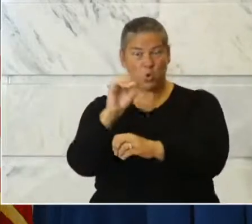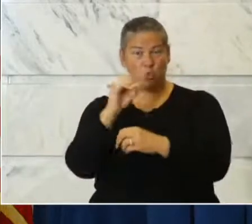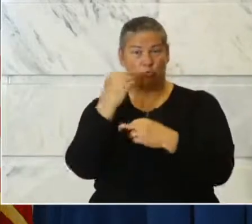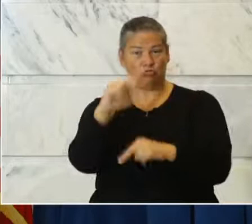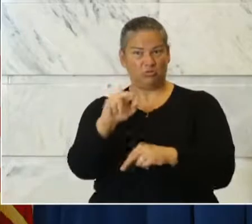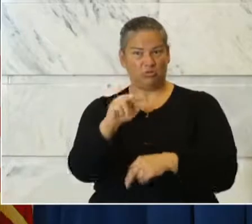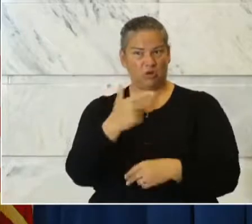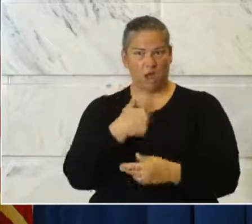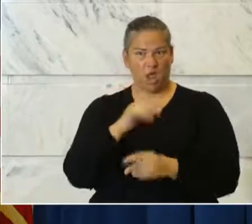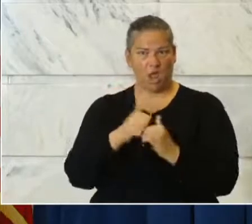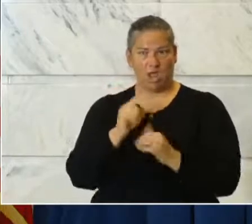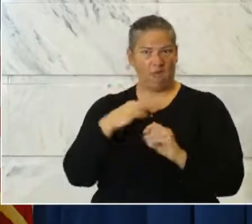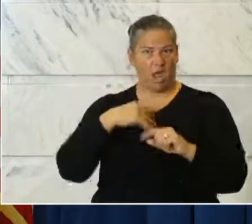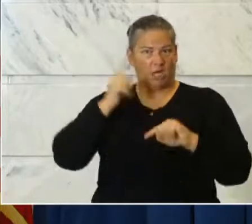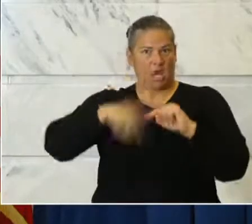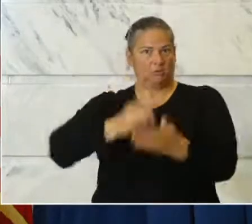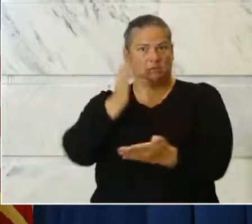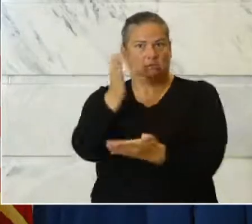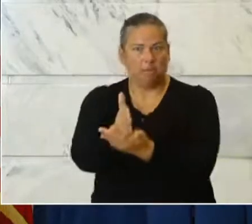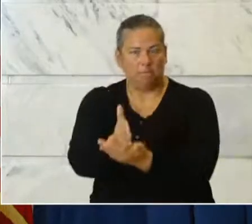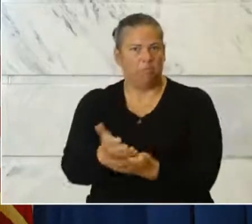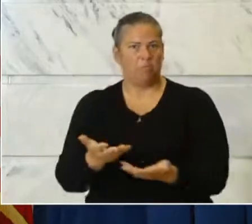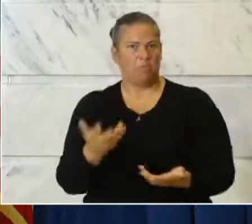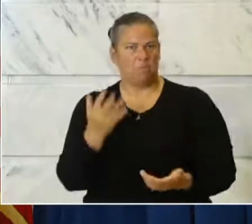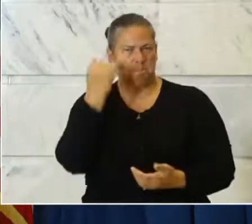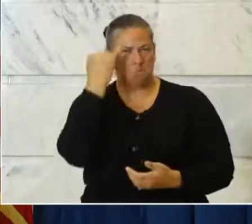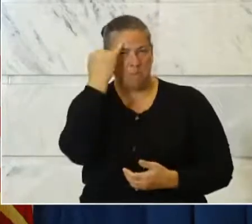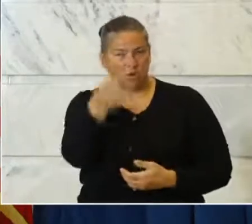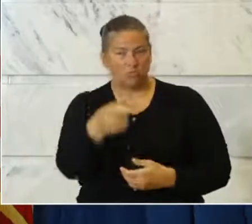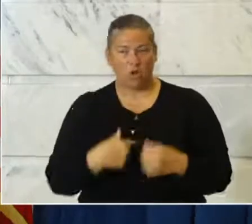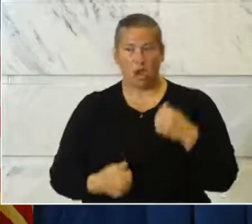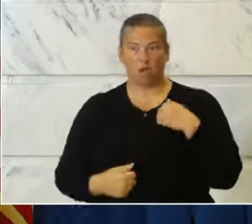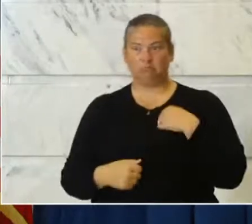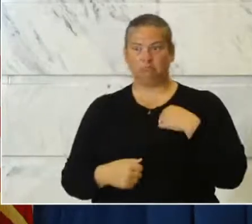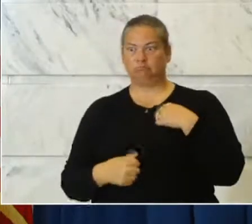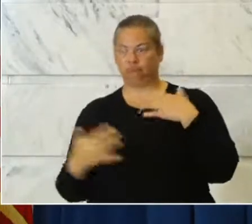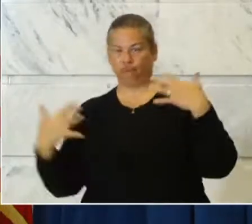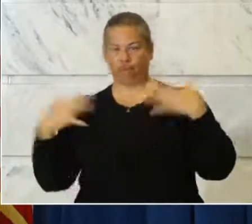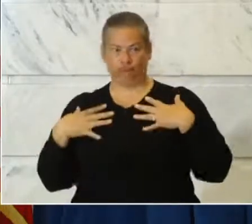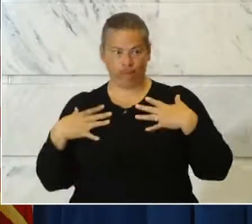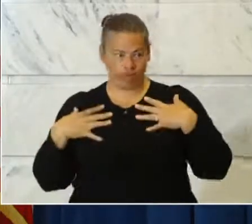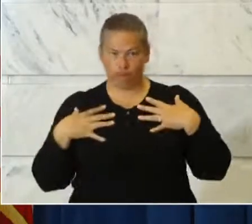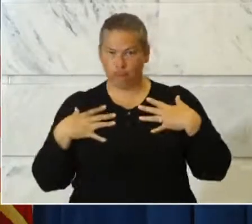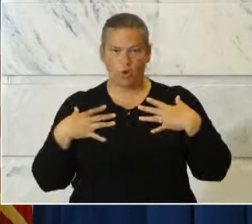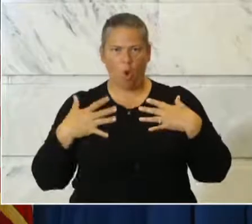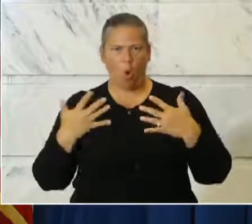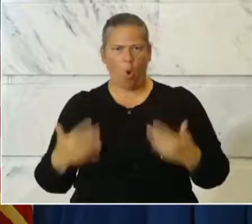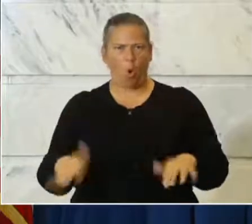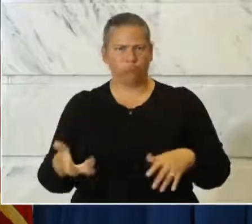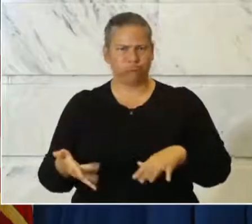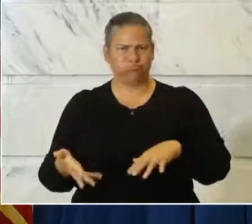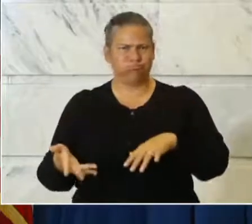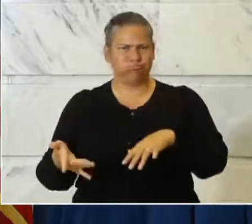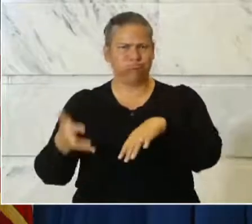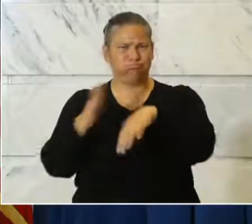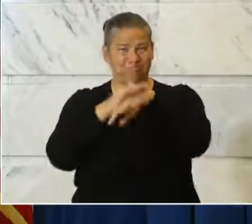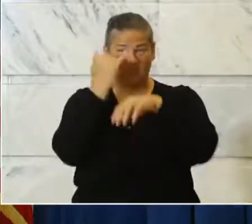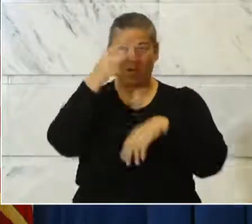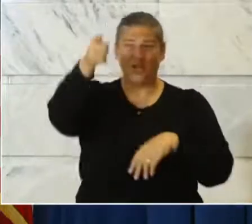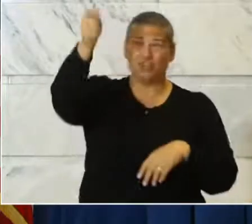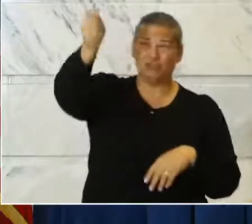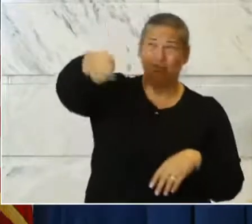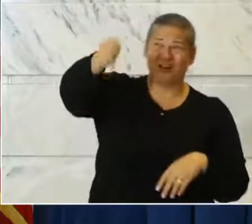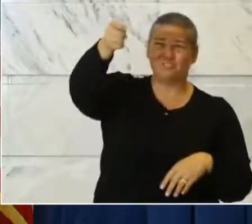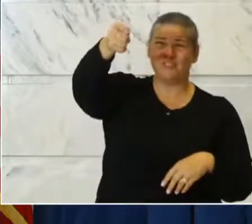spreading? What do you think would happen? You know what? A judge that does a statewide injunction acts